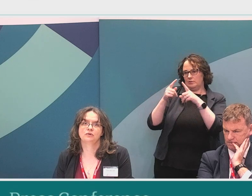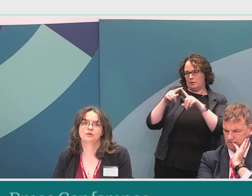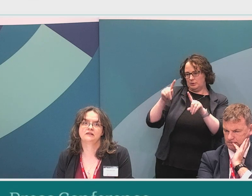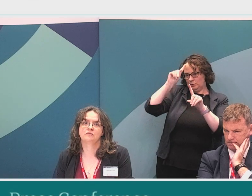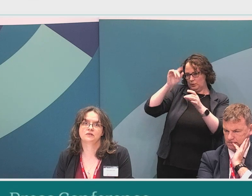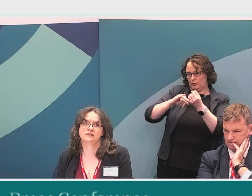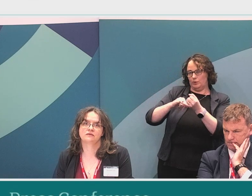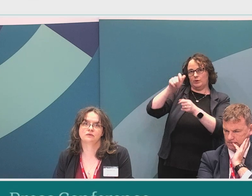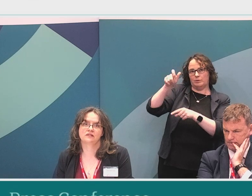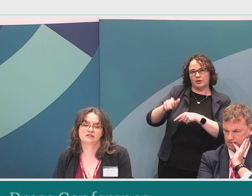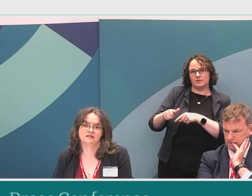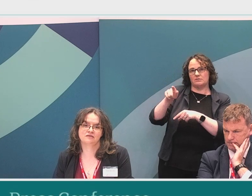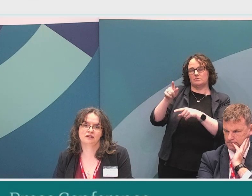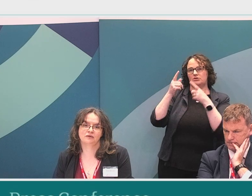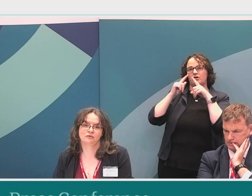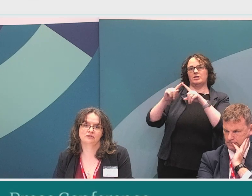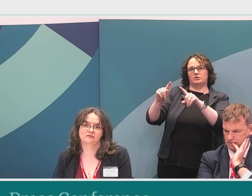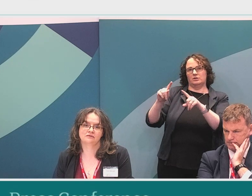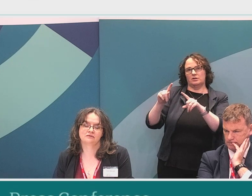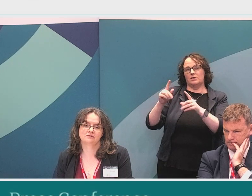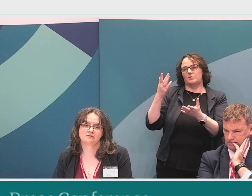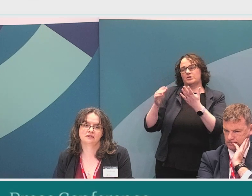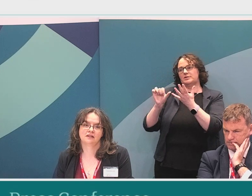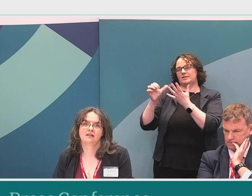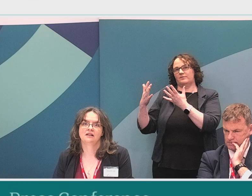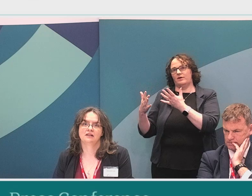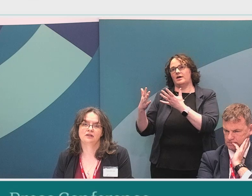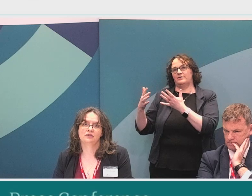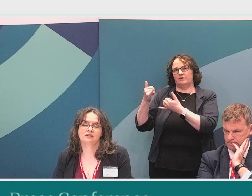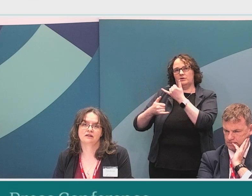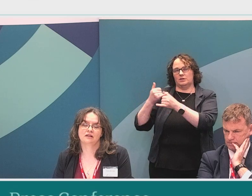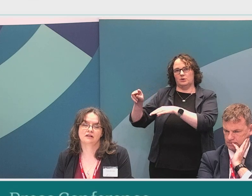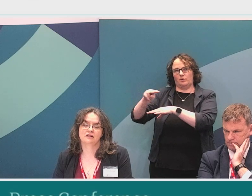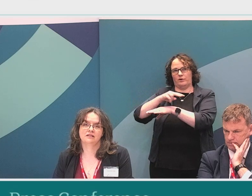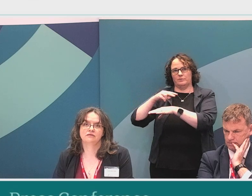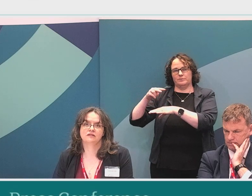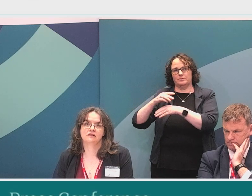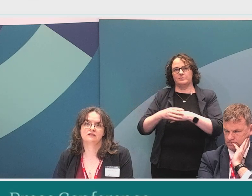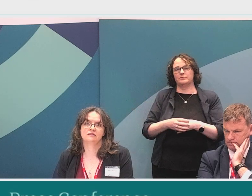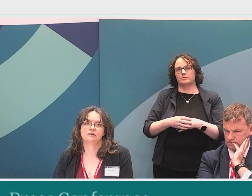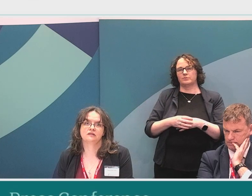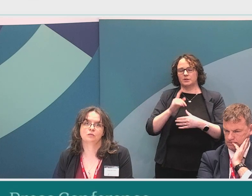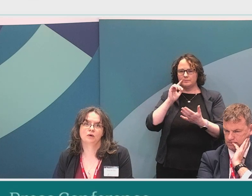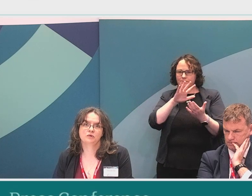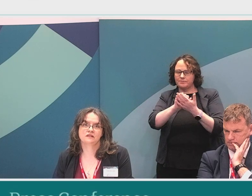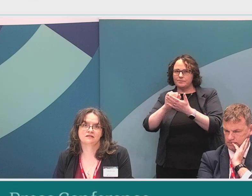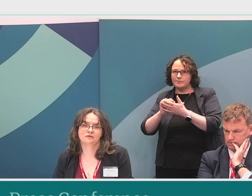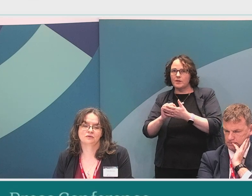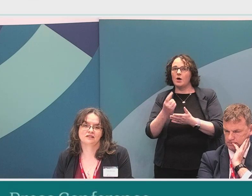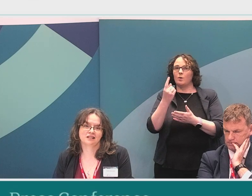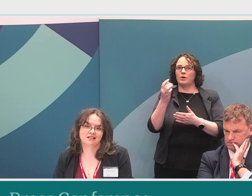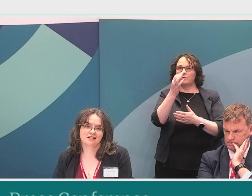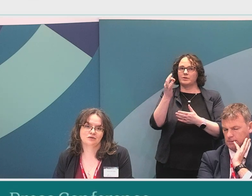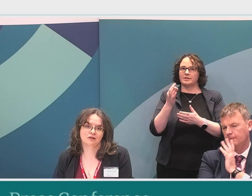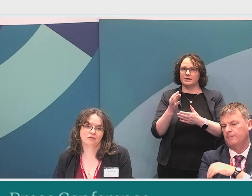with 27% of those aged 65 and over. And another key difference in this is you can see that 1% of those